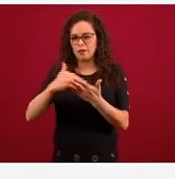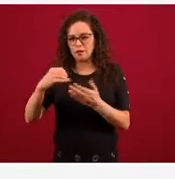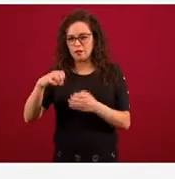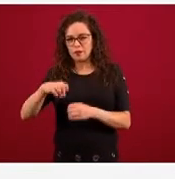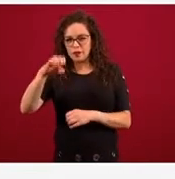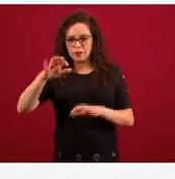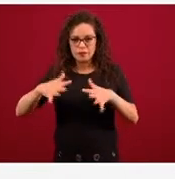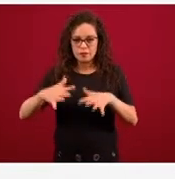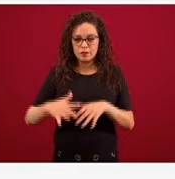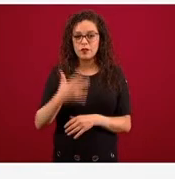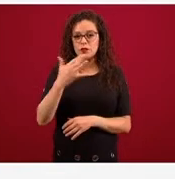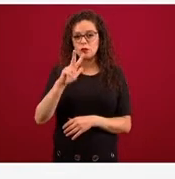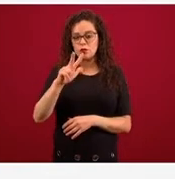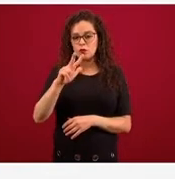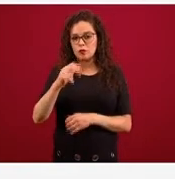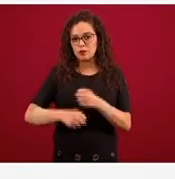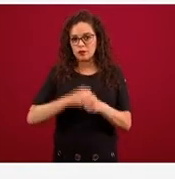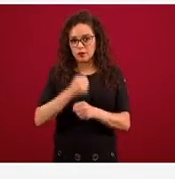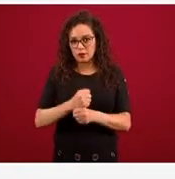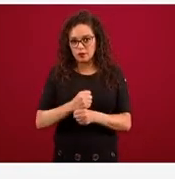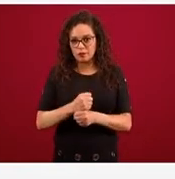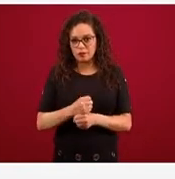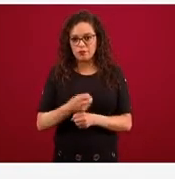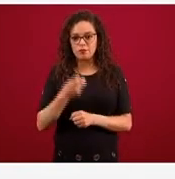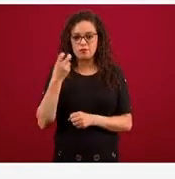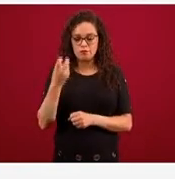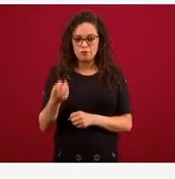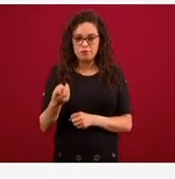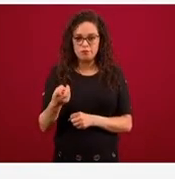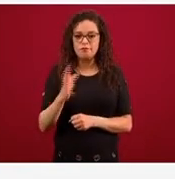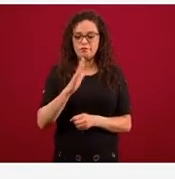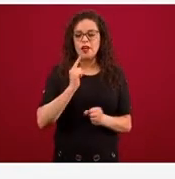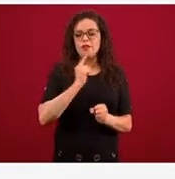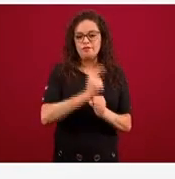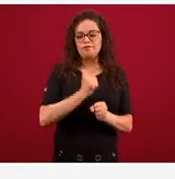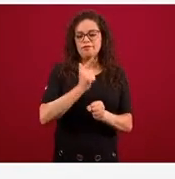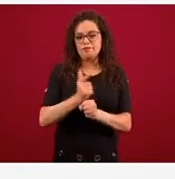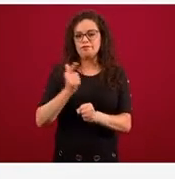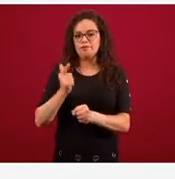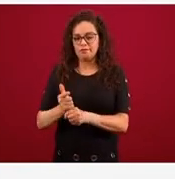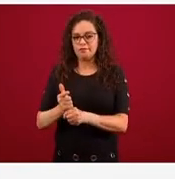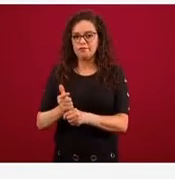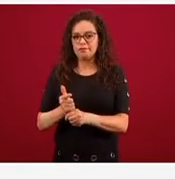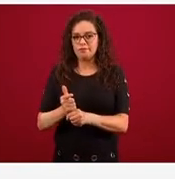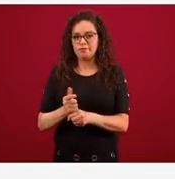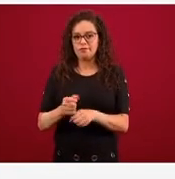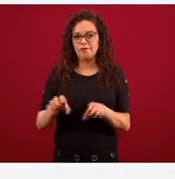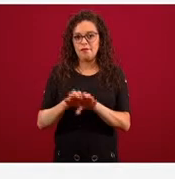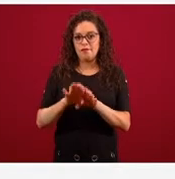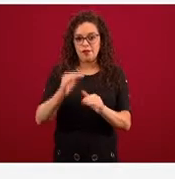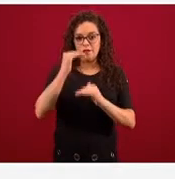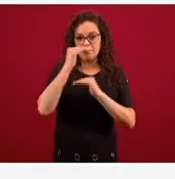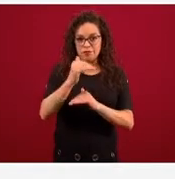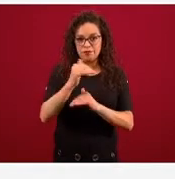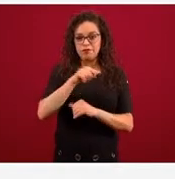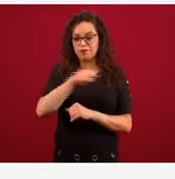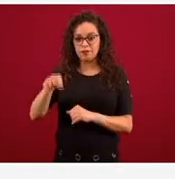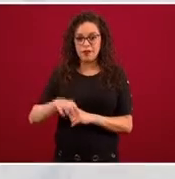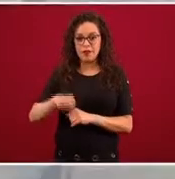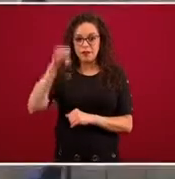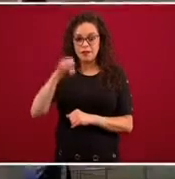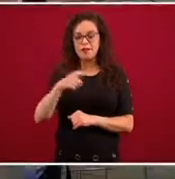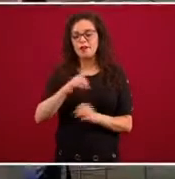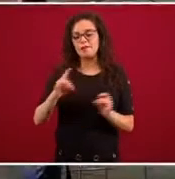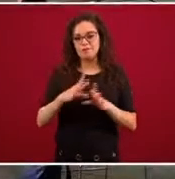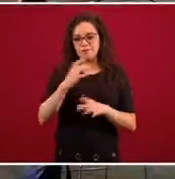58 58 years años, old. con los rangos que en And su this momento is hemos within estado the ya age groups that we identificando de have cómo been han sucedido taking a estas look at in defunciones. terms of En